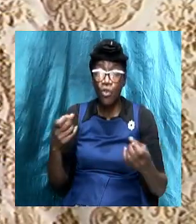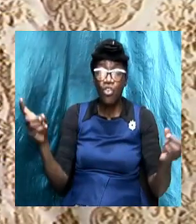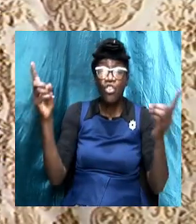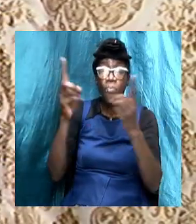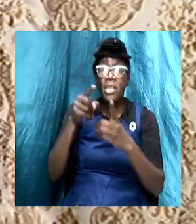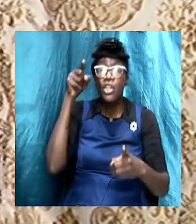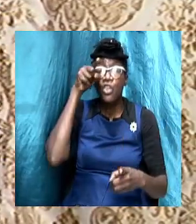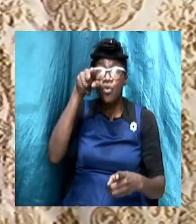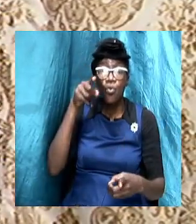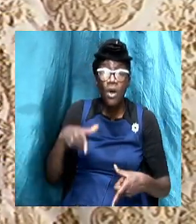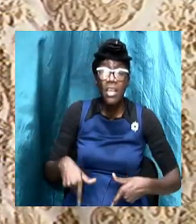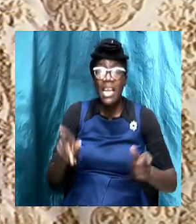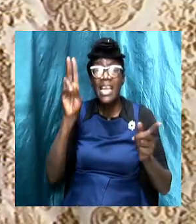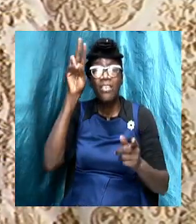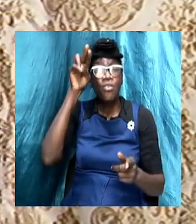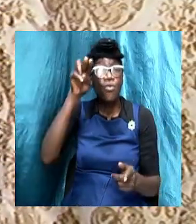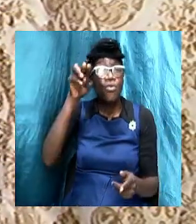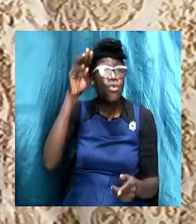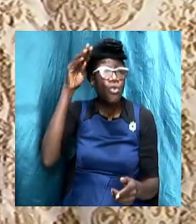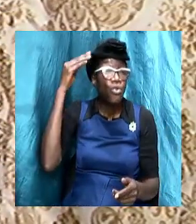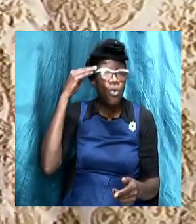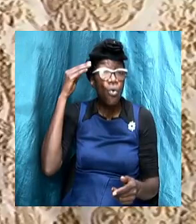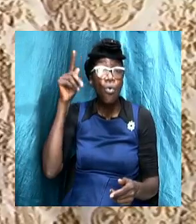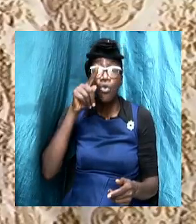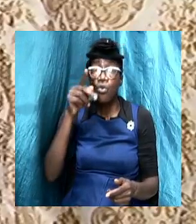let you know that you are not